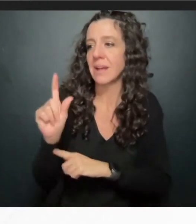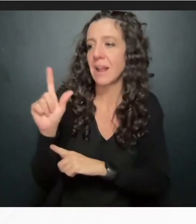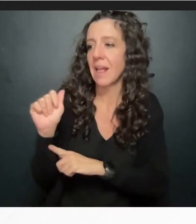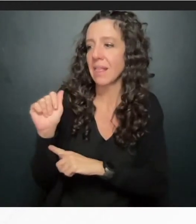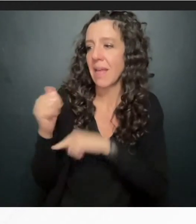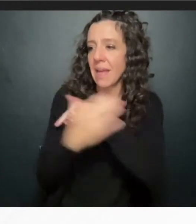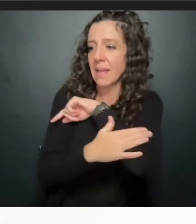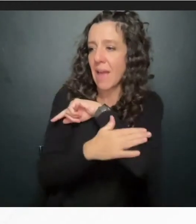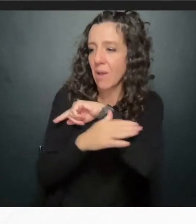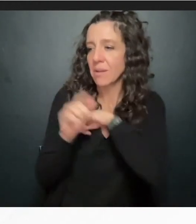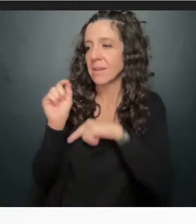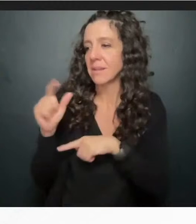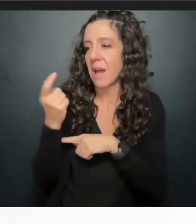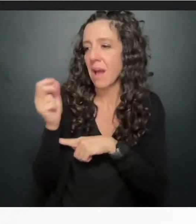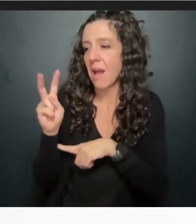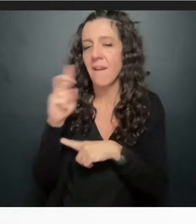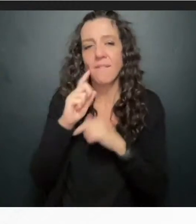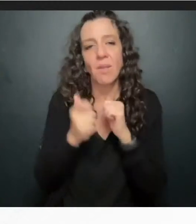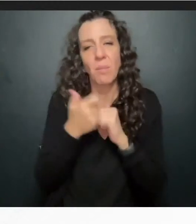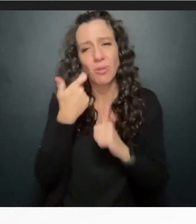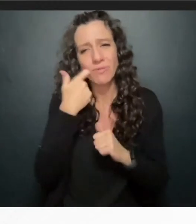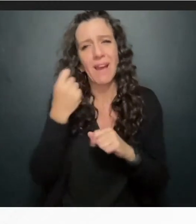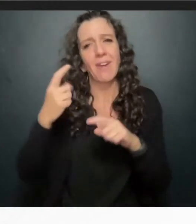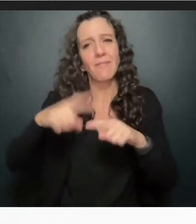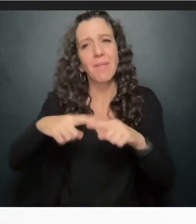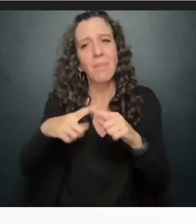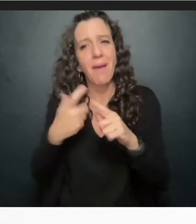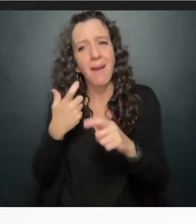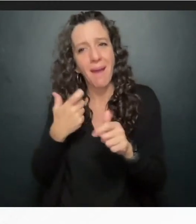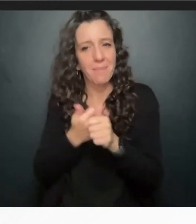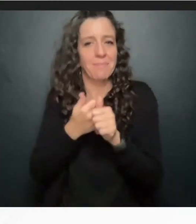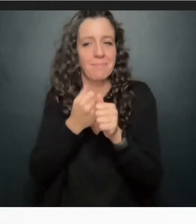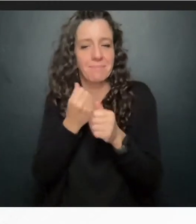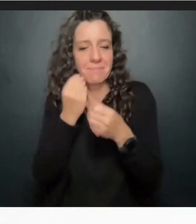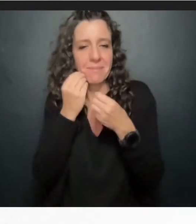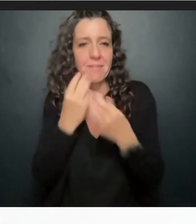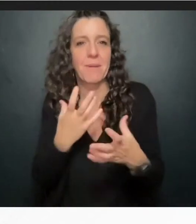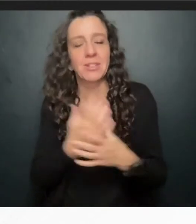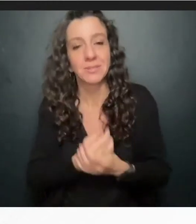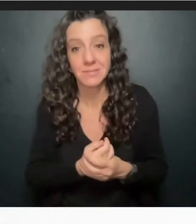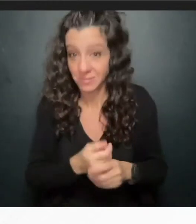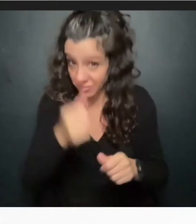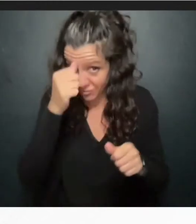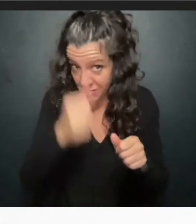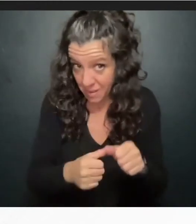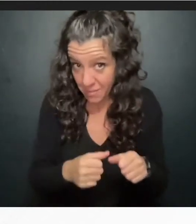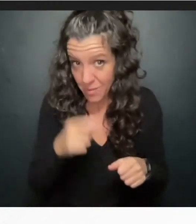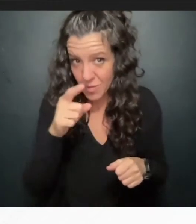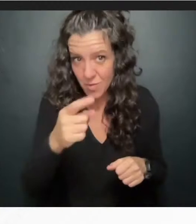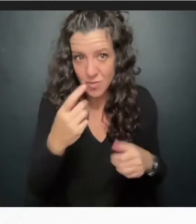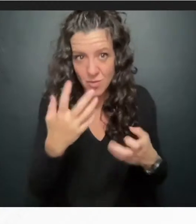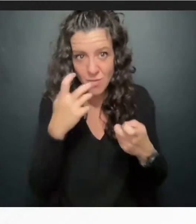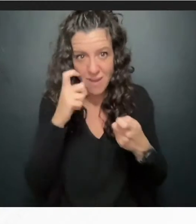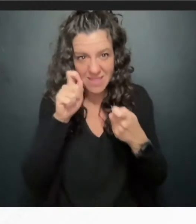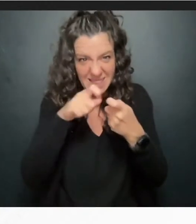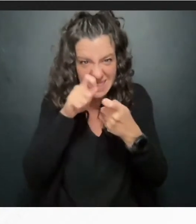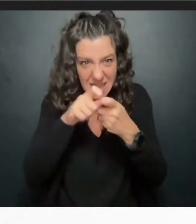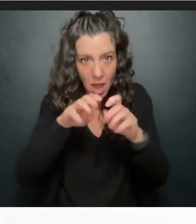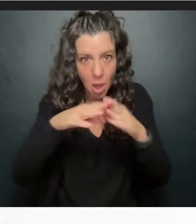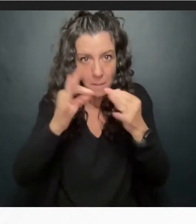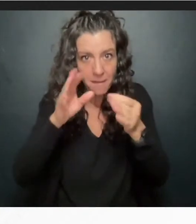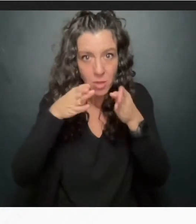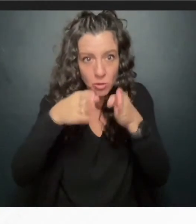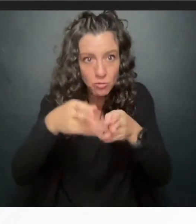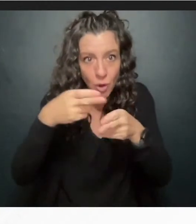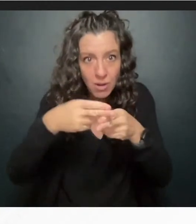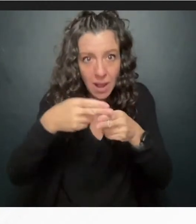alert.lacounty.gov for the most reliable and up-to-date information. And remember, if you want the exact openings of the roads, please go